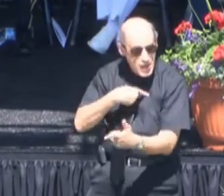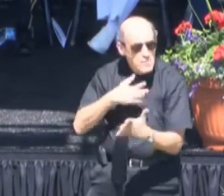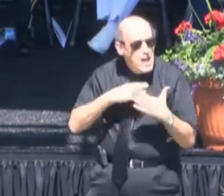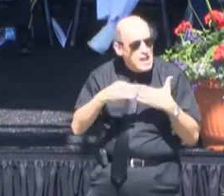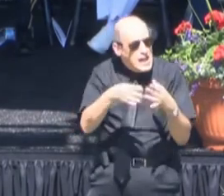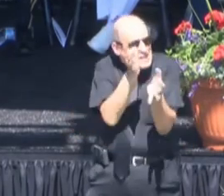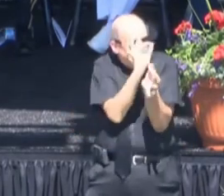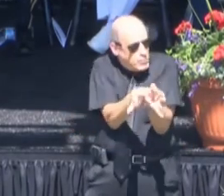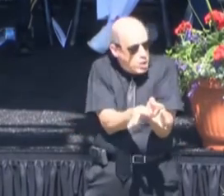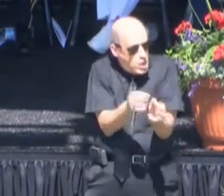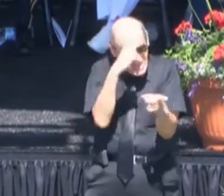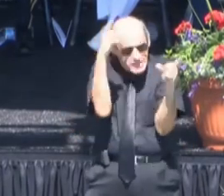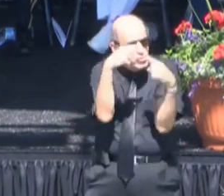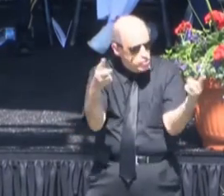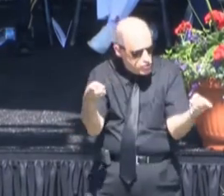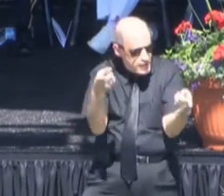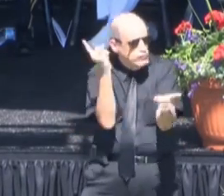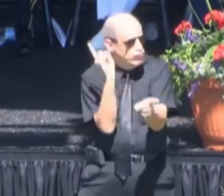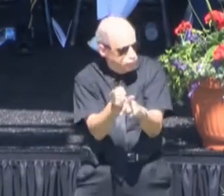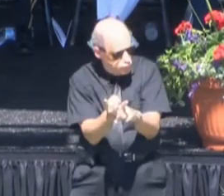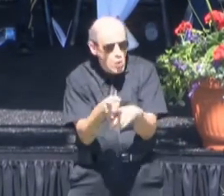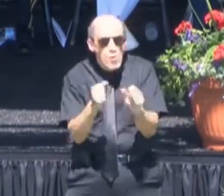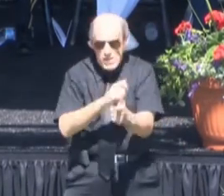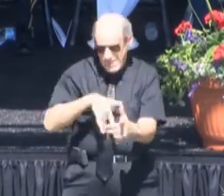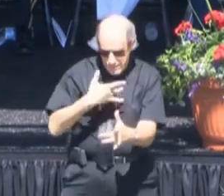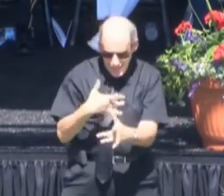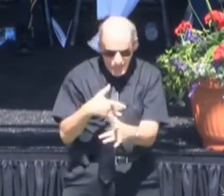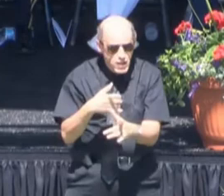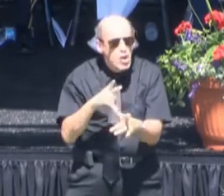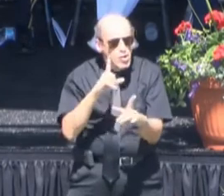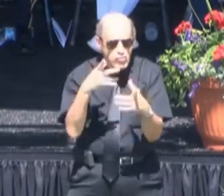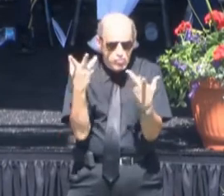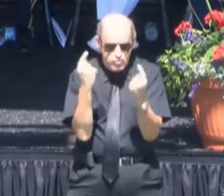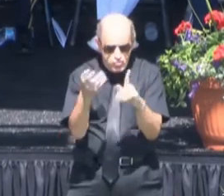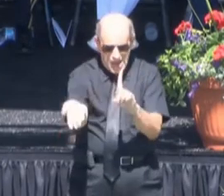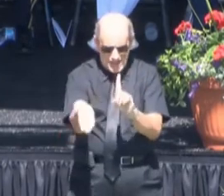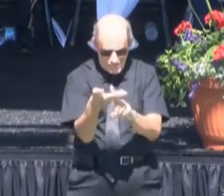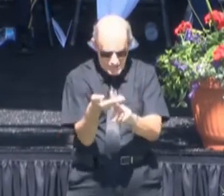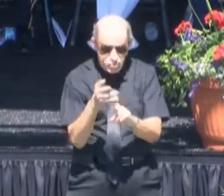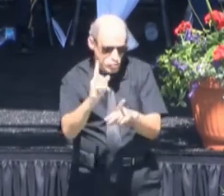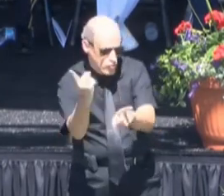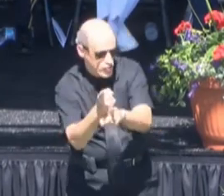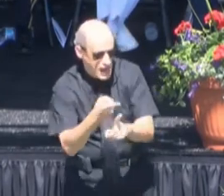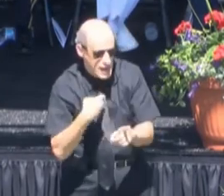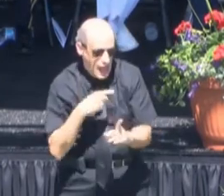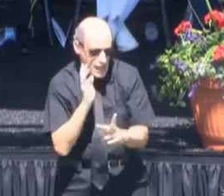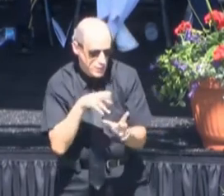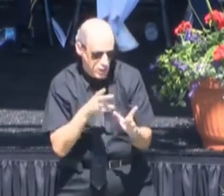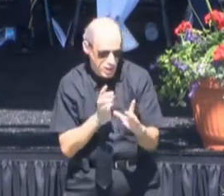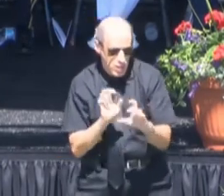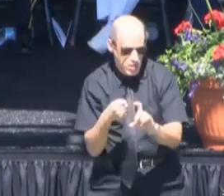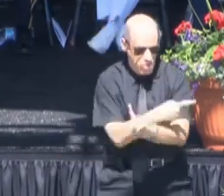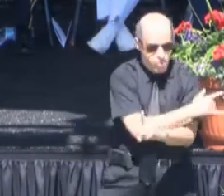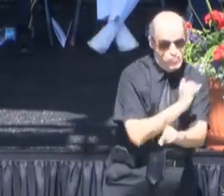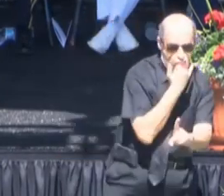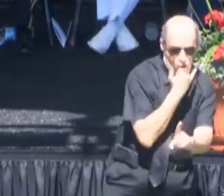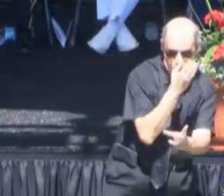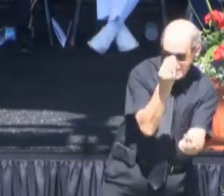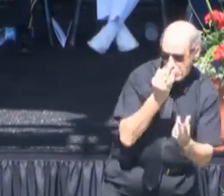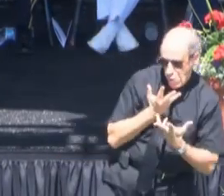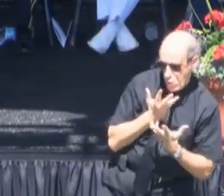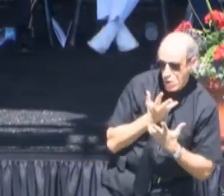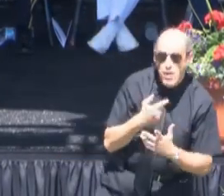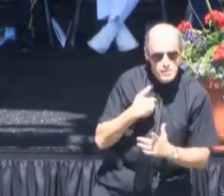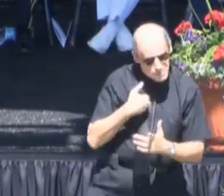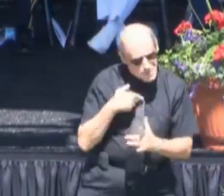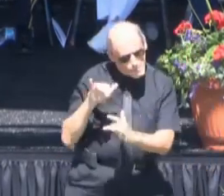simple. Disagree with me, do it with feeling, try to convince me you are right and I am about to go down the wrong path. I